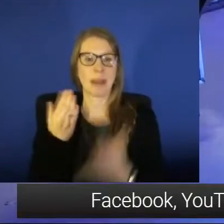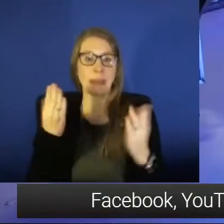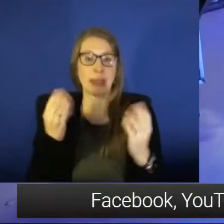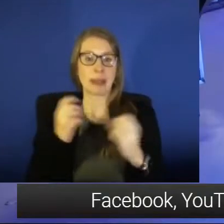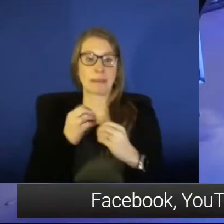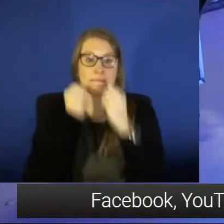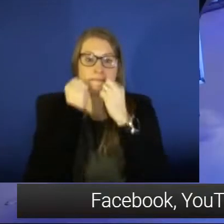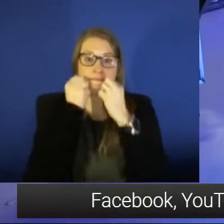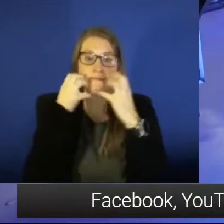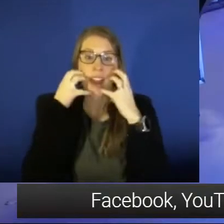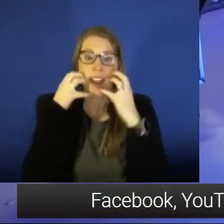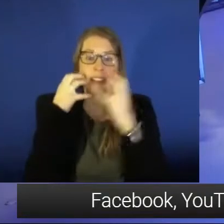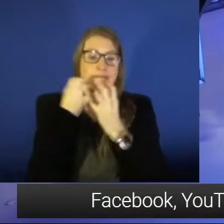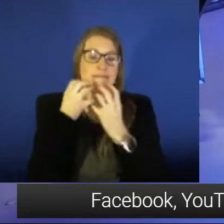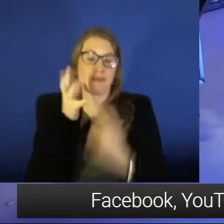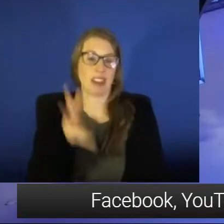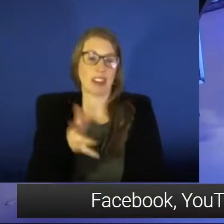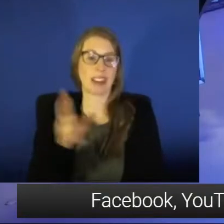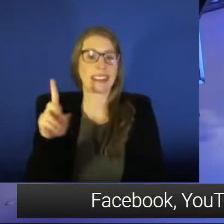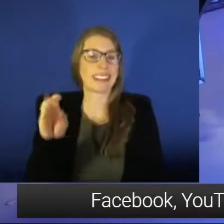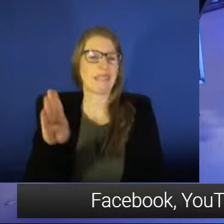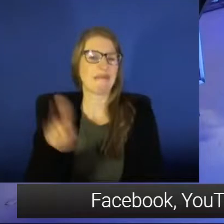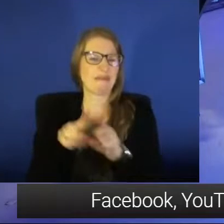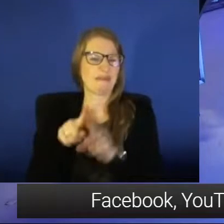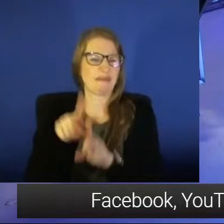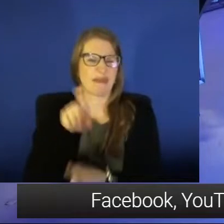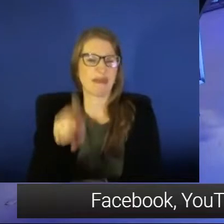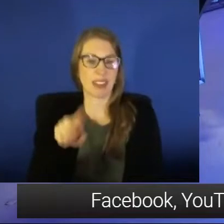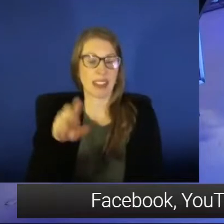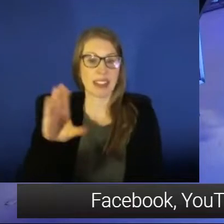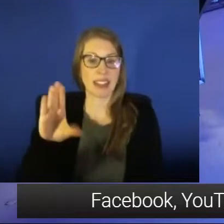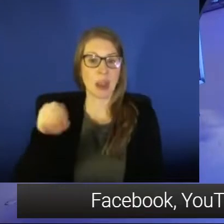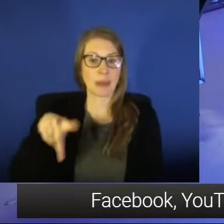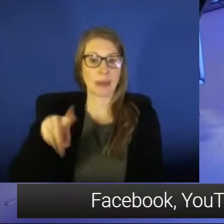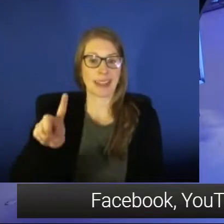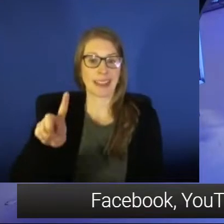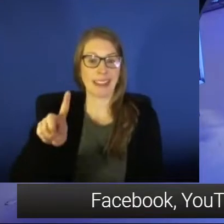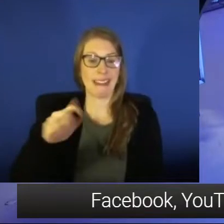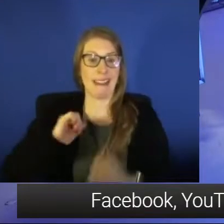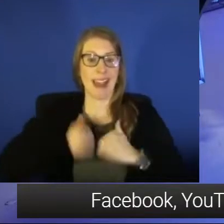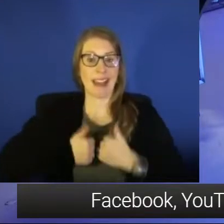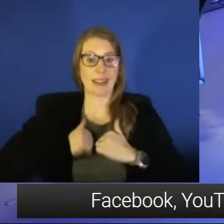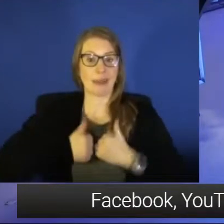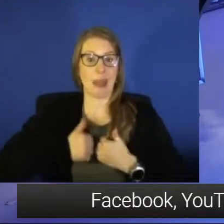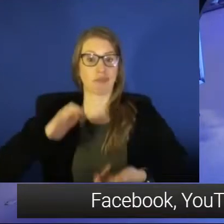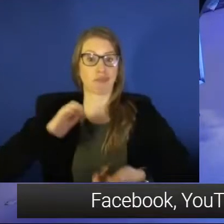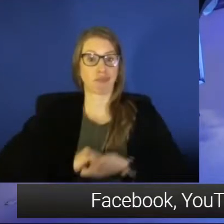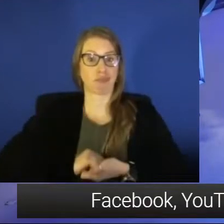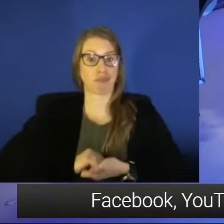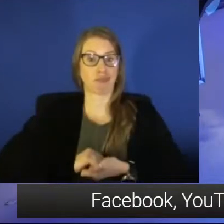also has a question. Does COPD and asthma go hand in hand?